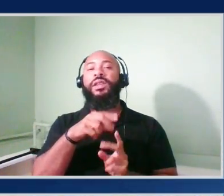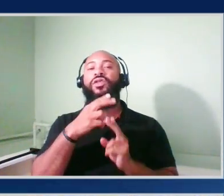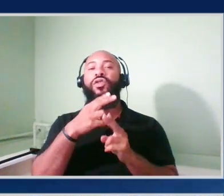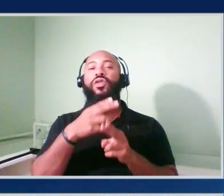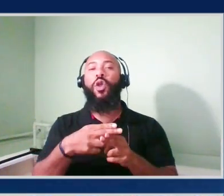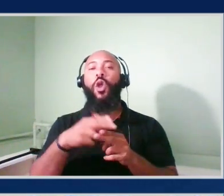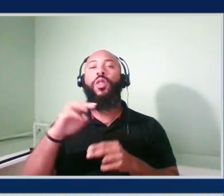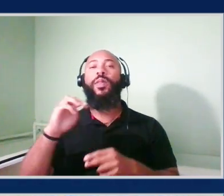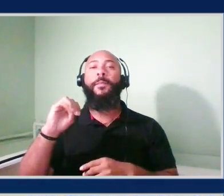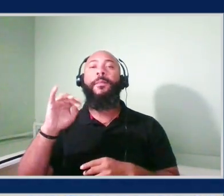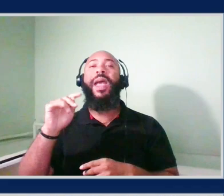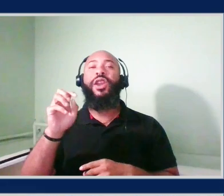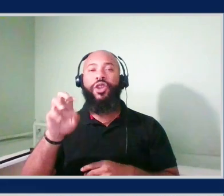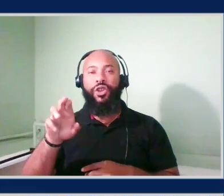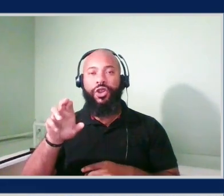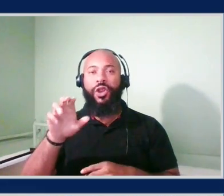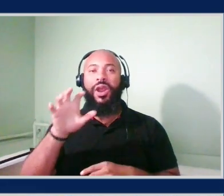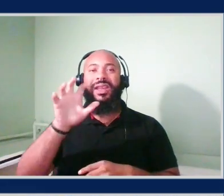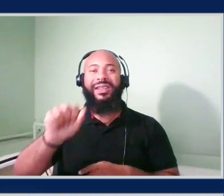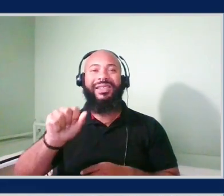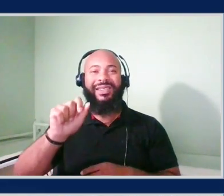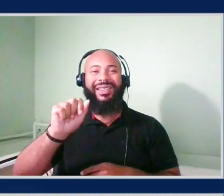attack.